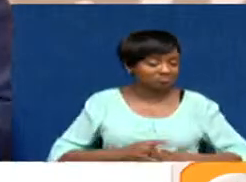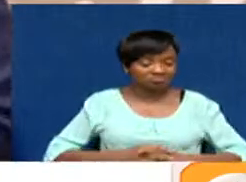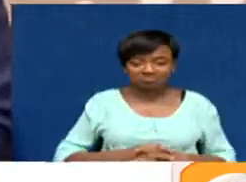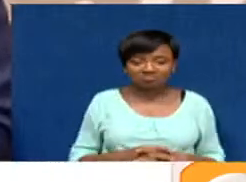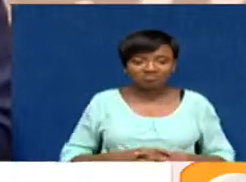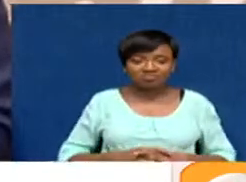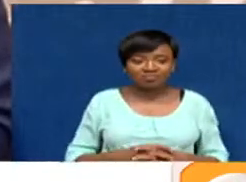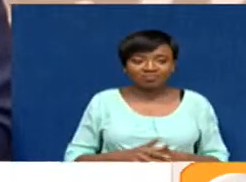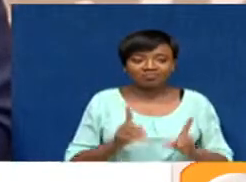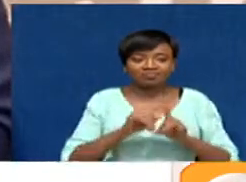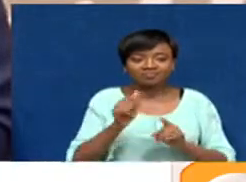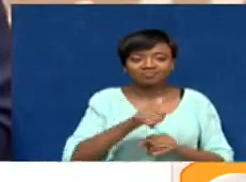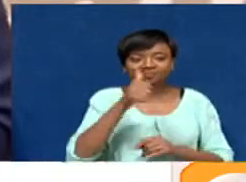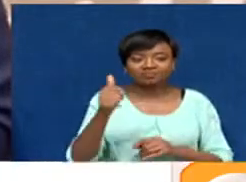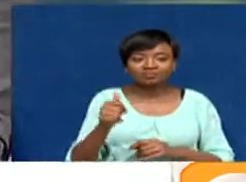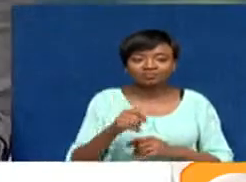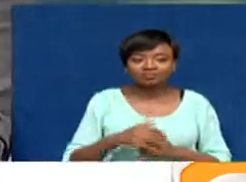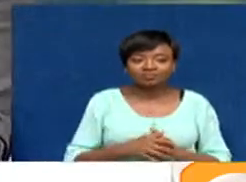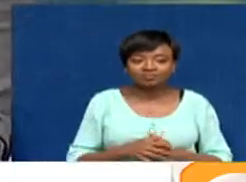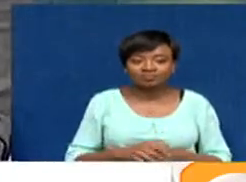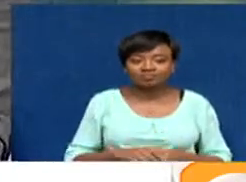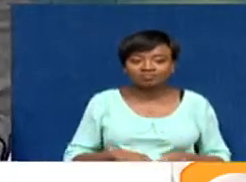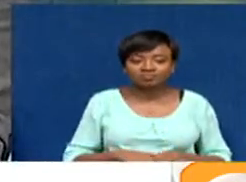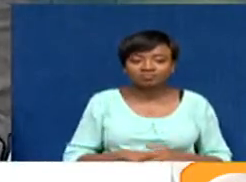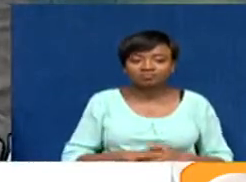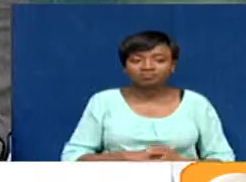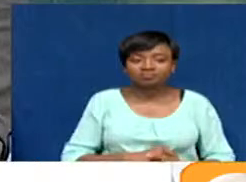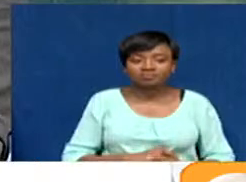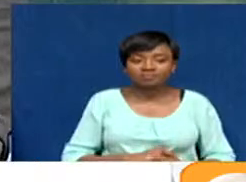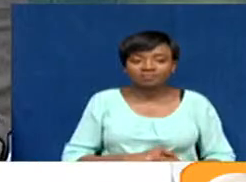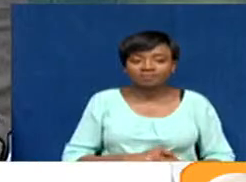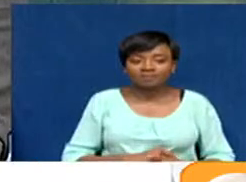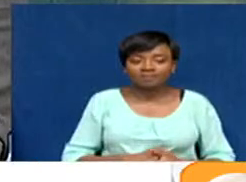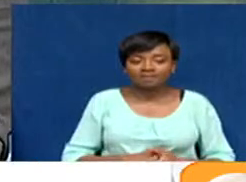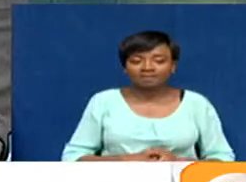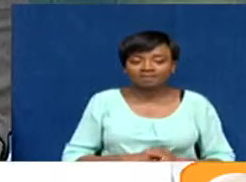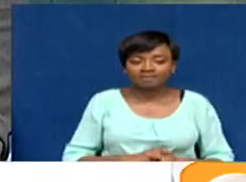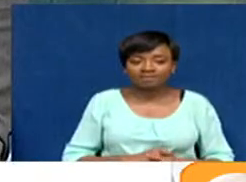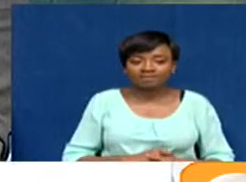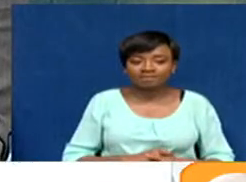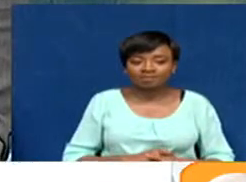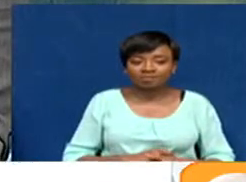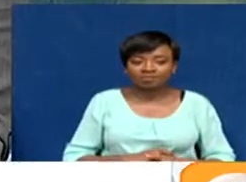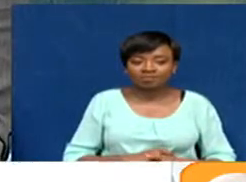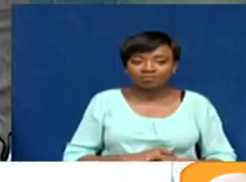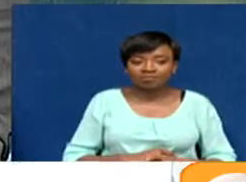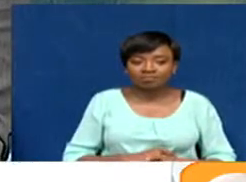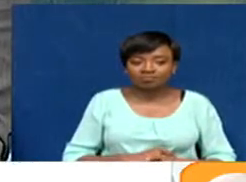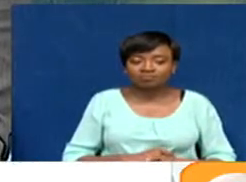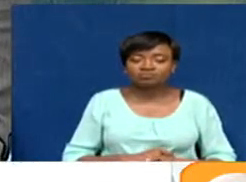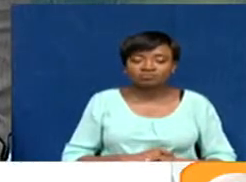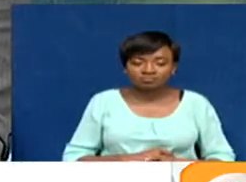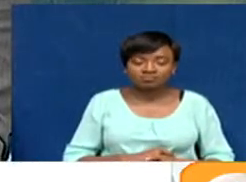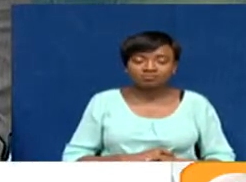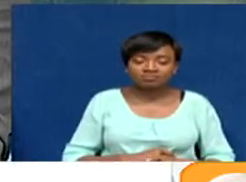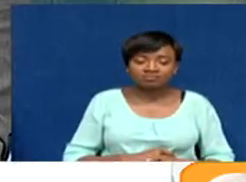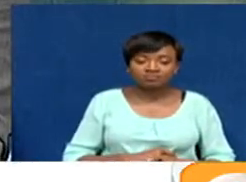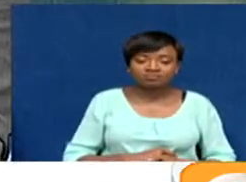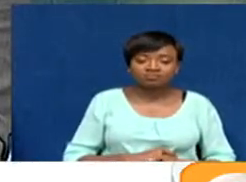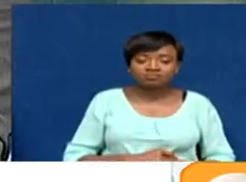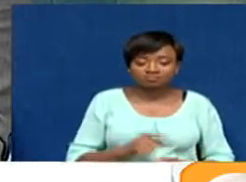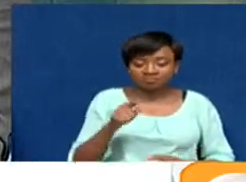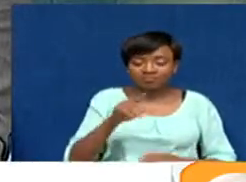question. Kimani Ichung'wa had a whole bunch. Yeah, he had he a whole. Blames bunch. Your ministry for frustrating Parliament Taxes and Levies Amendment